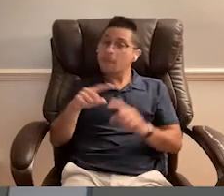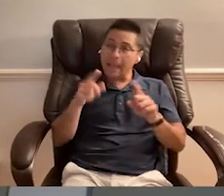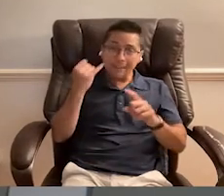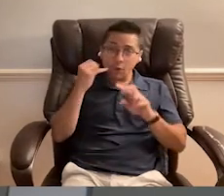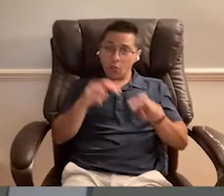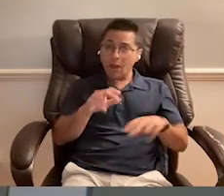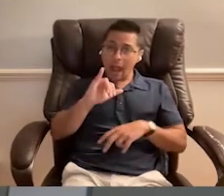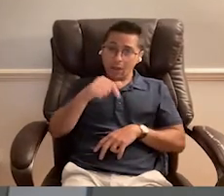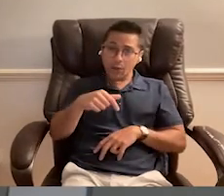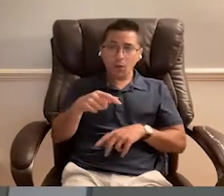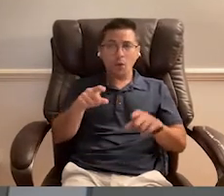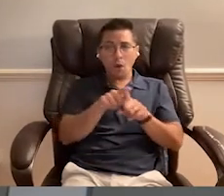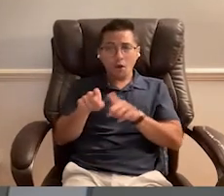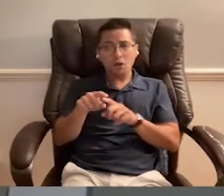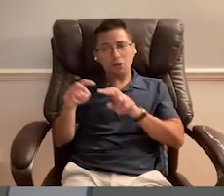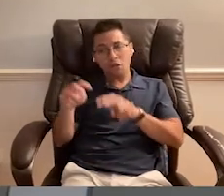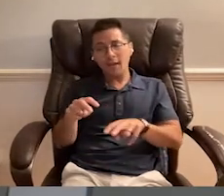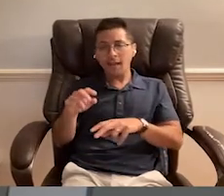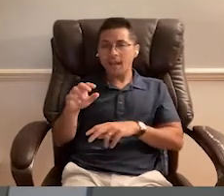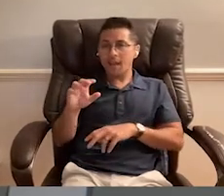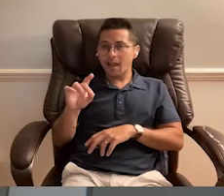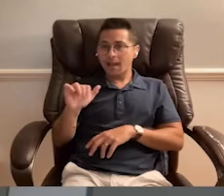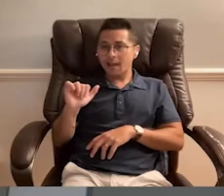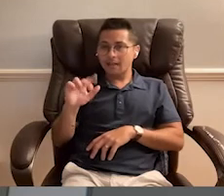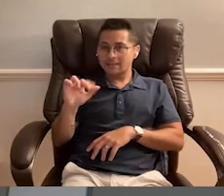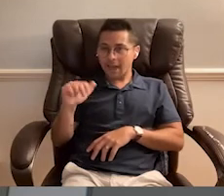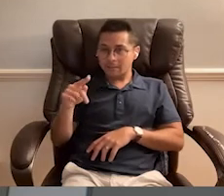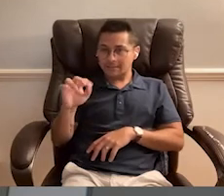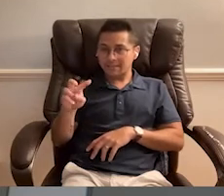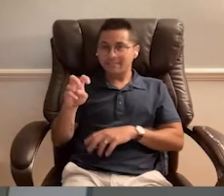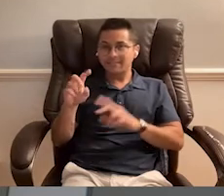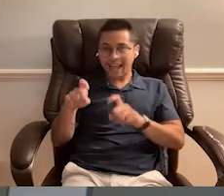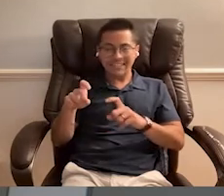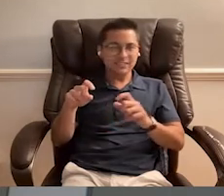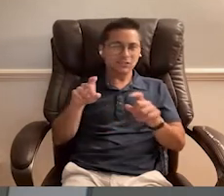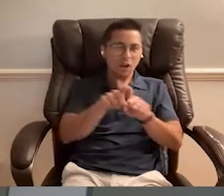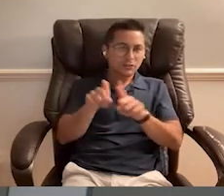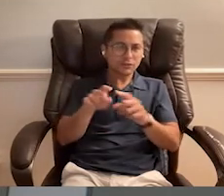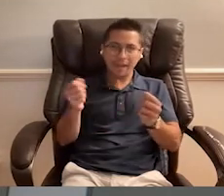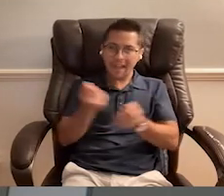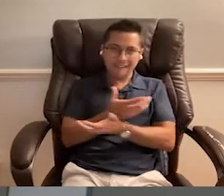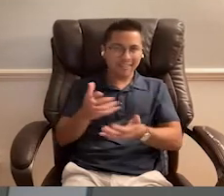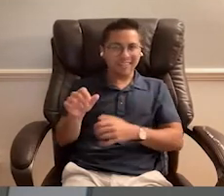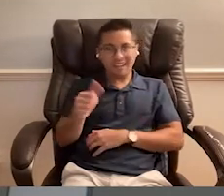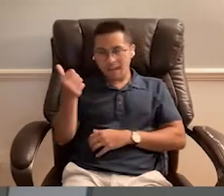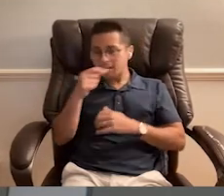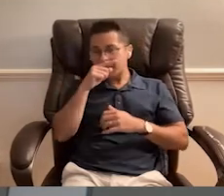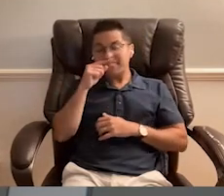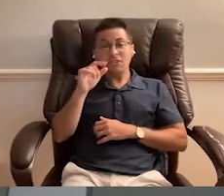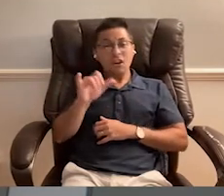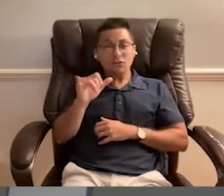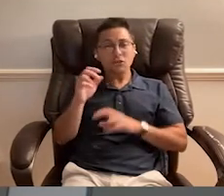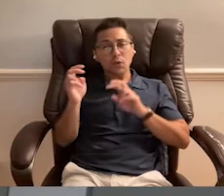I'm not saying that that's not right. But when we look at an IQ, we're also looking at the adaptive tests. We're also looking at